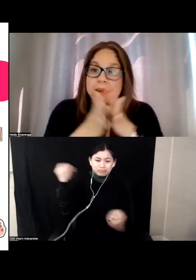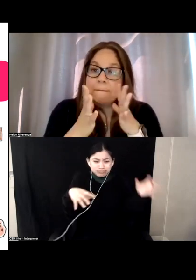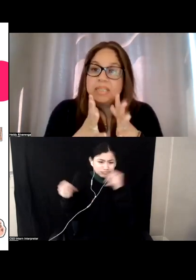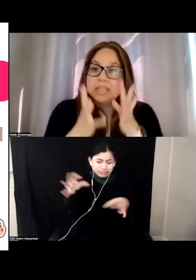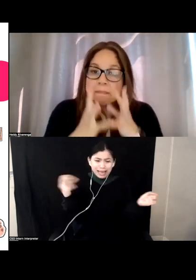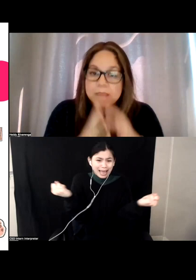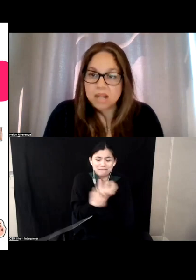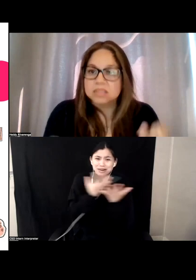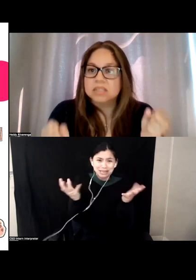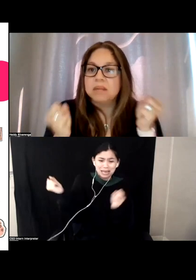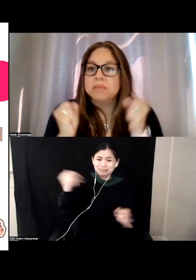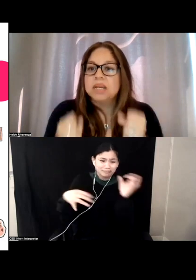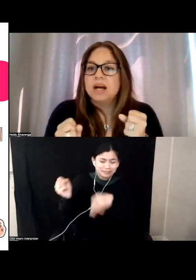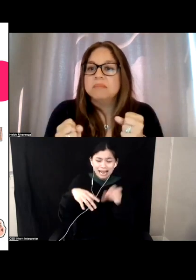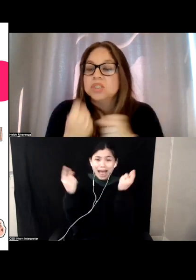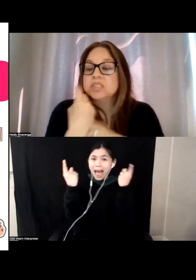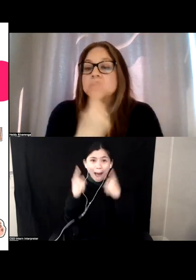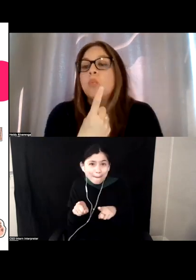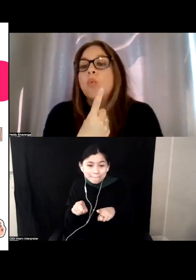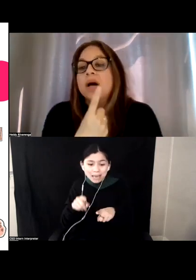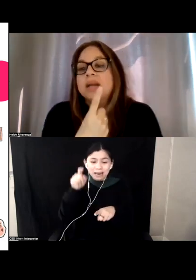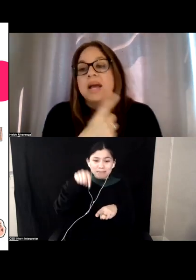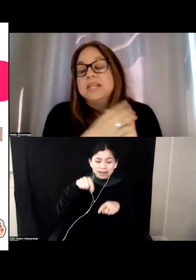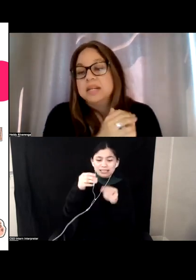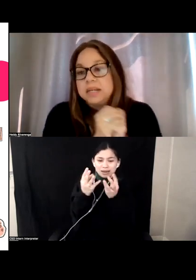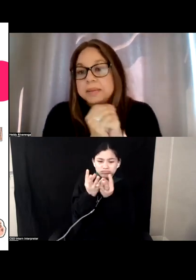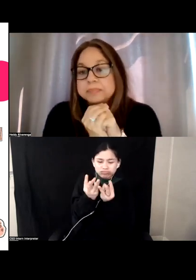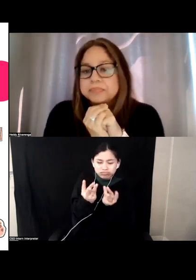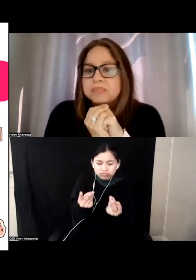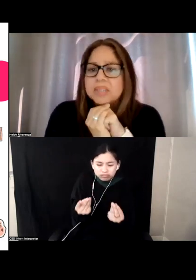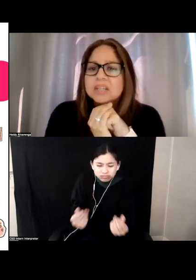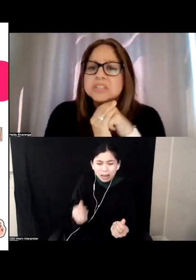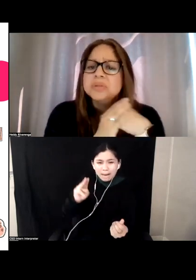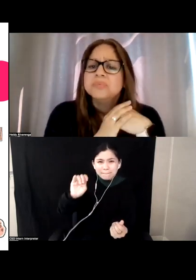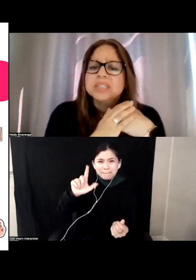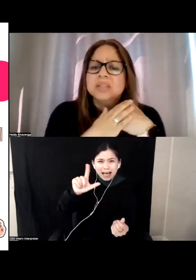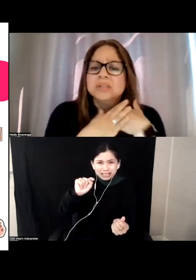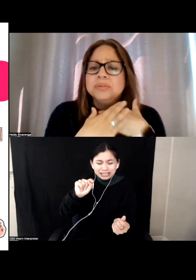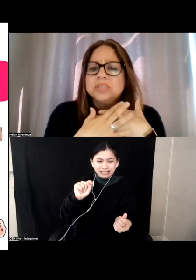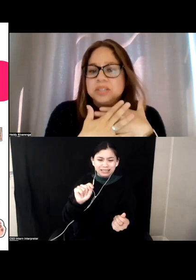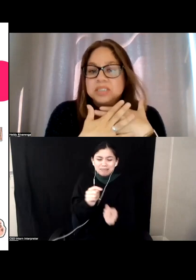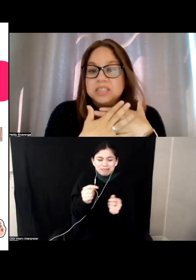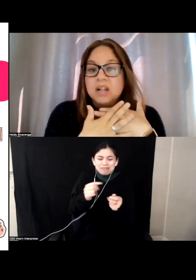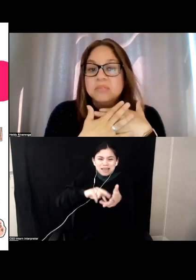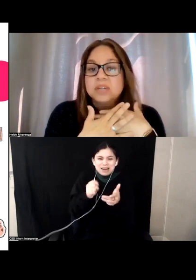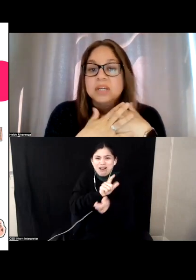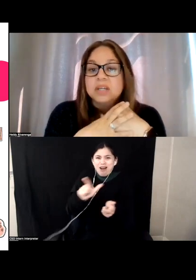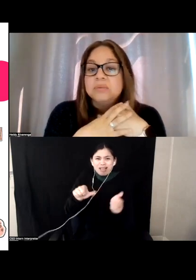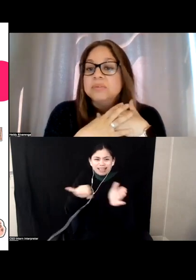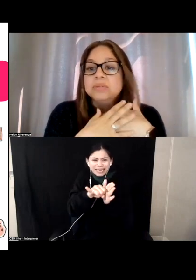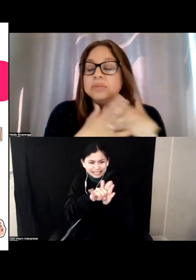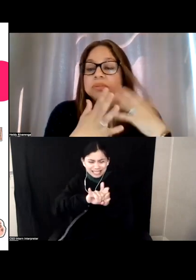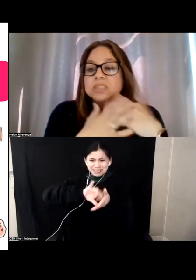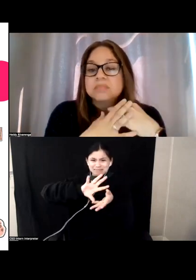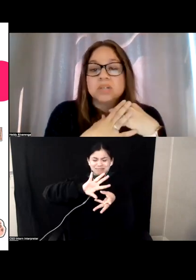to completely melt and become just the one identity. So you really lose yourself.